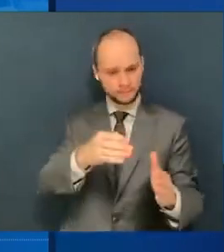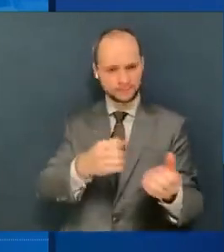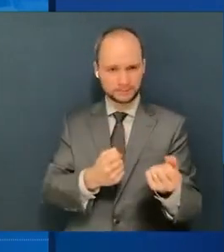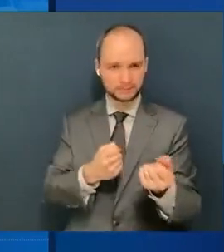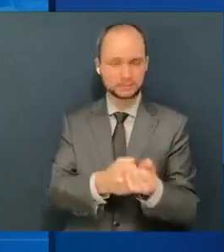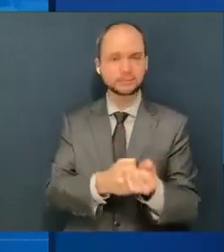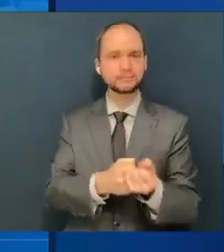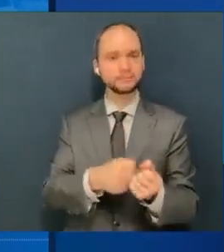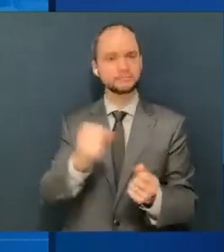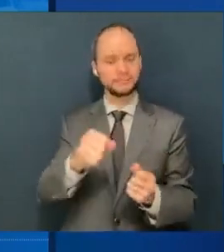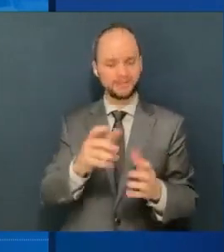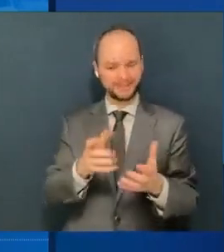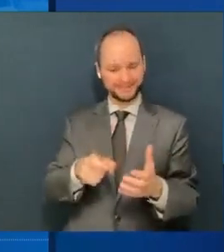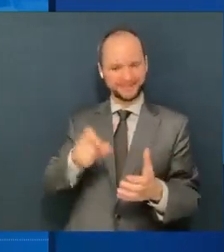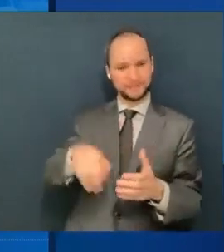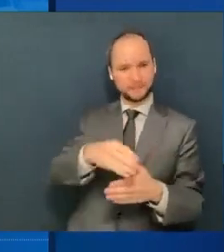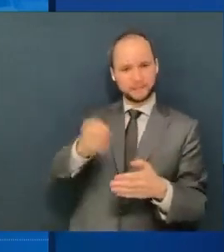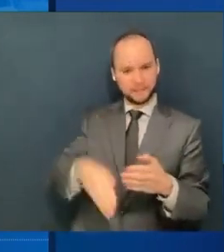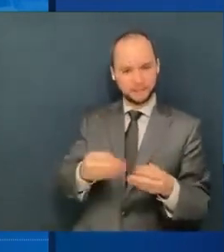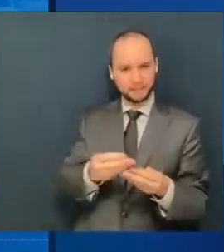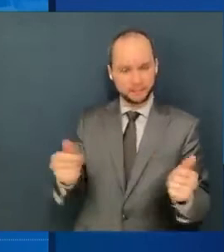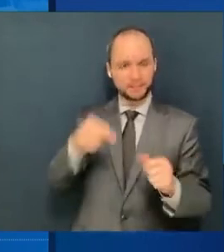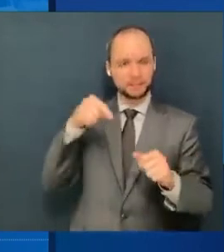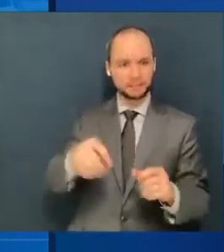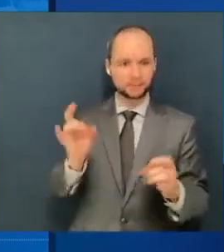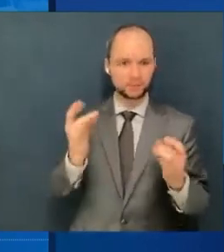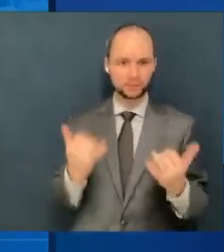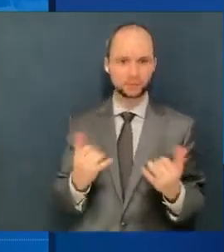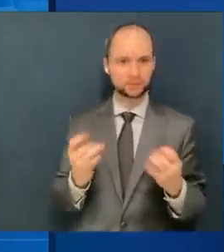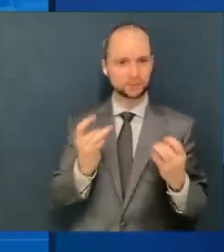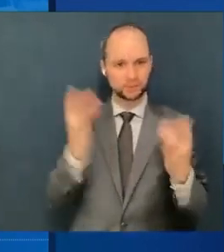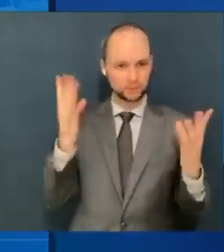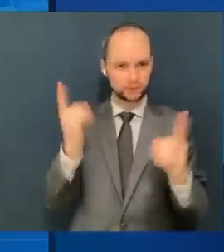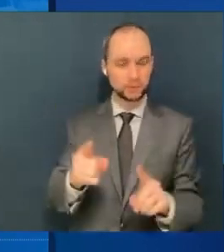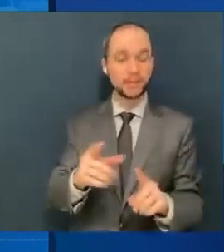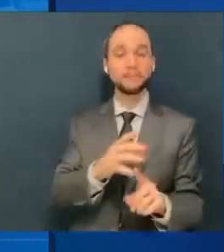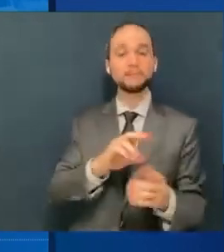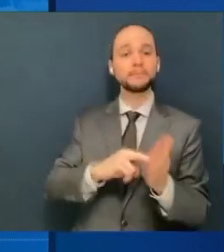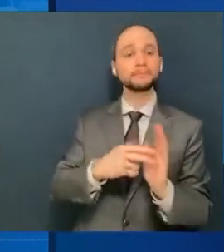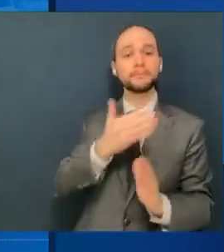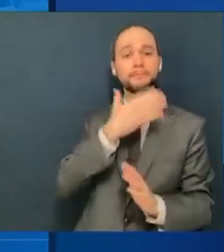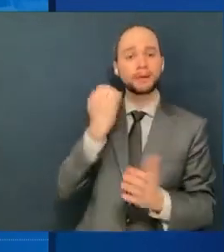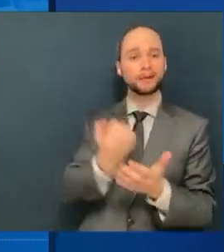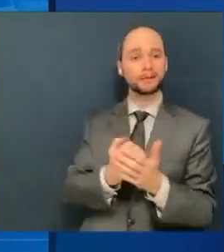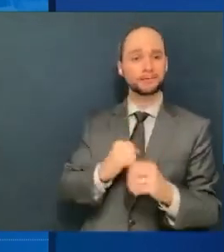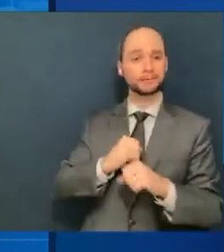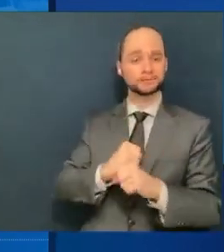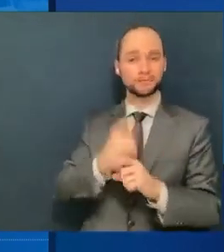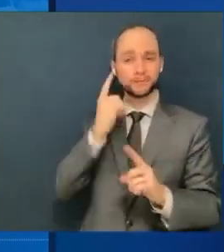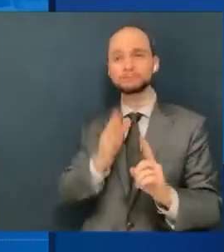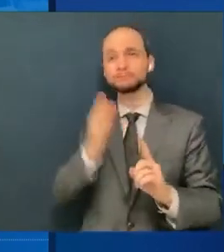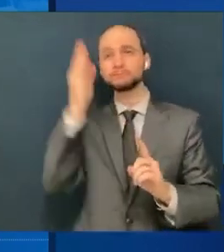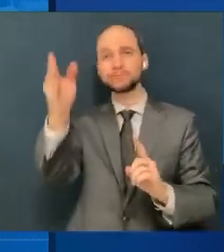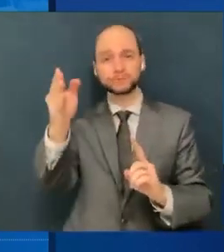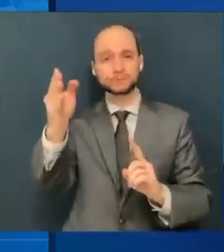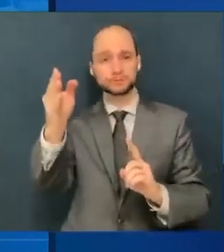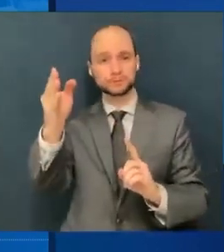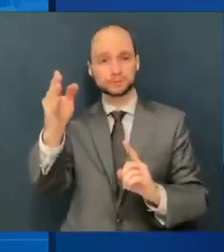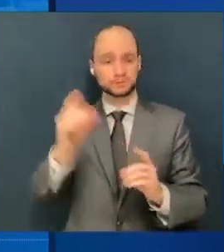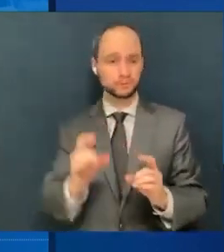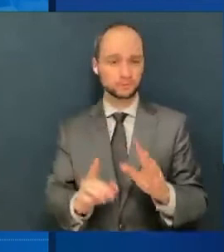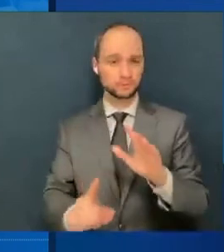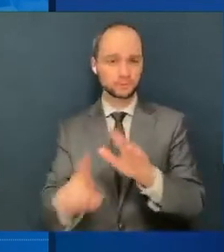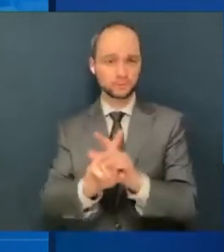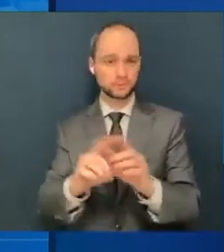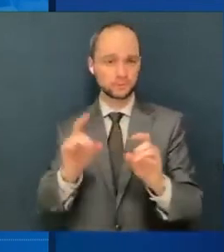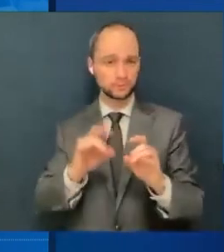crisis and to build better health security for the next health crisis, particularly for the most vulnerable. Because if we're not